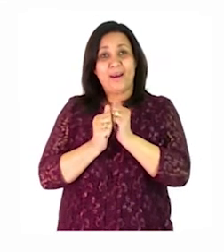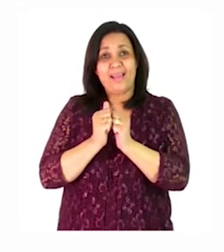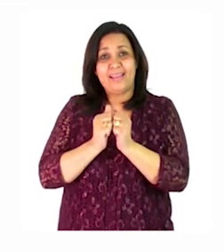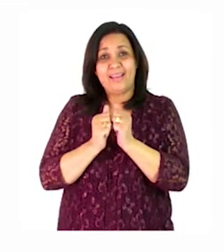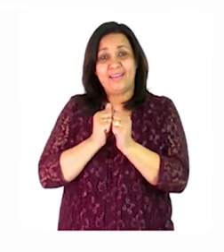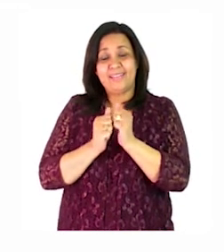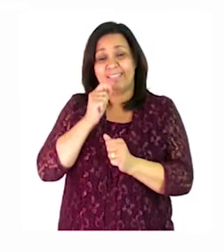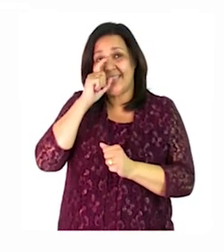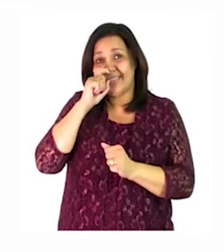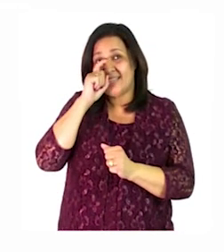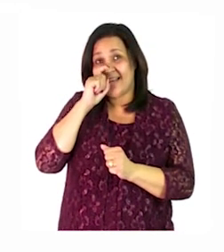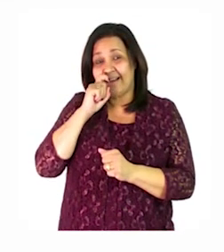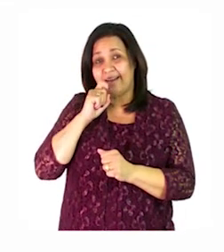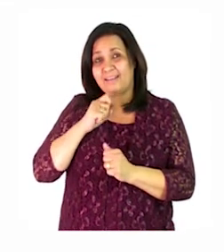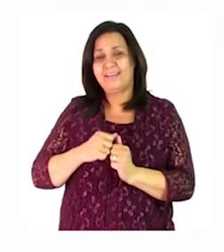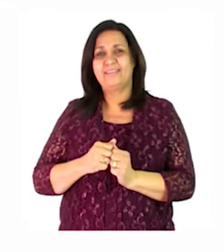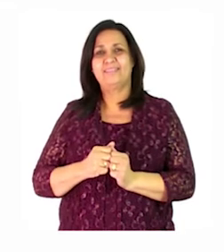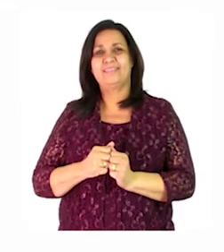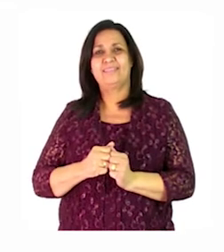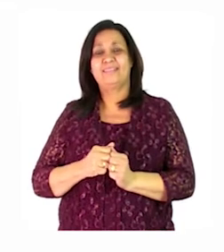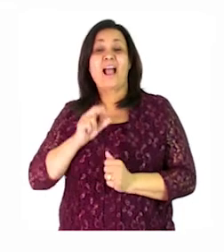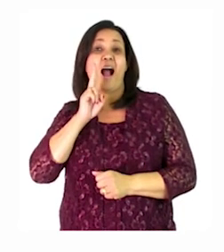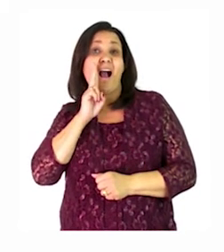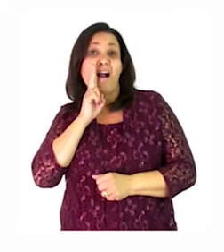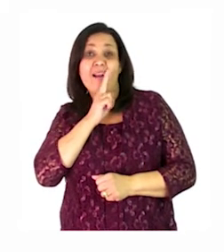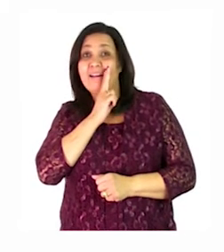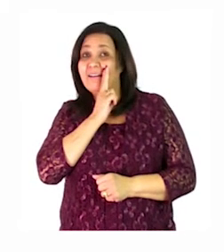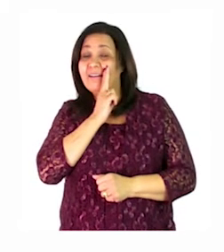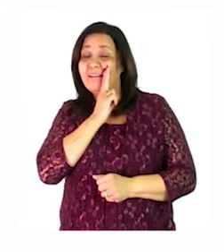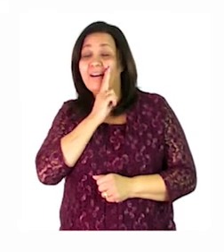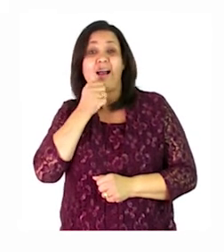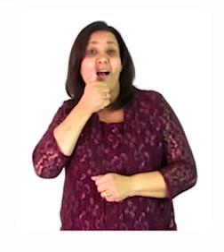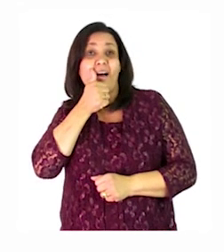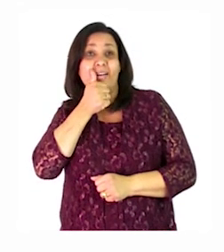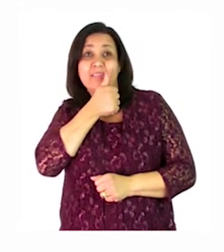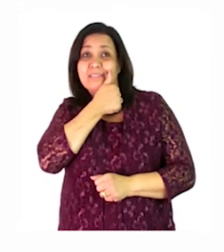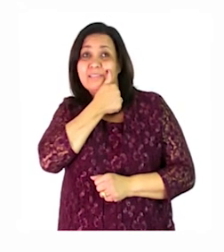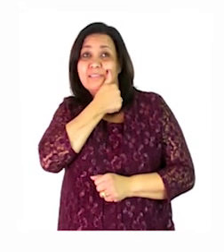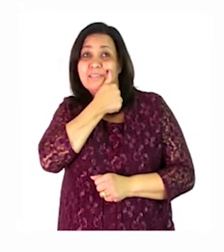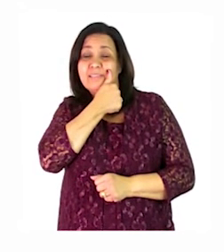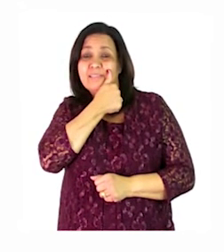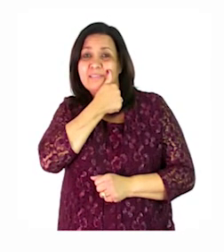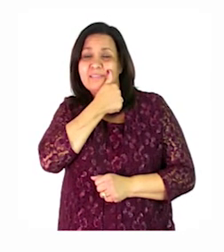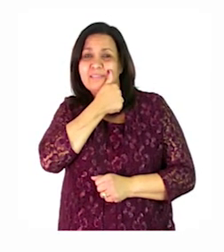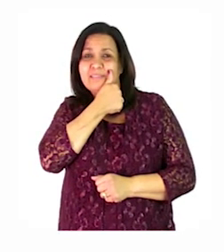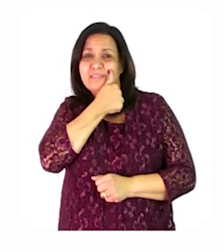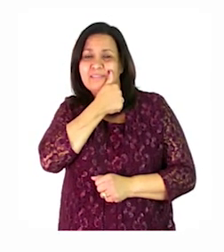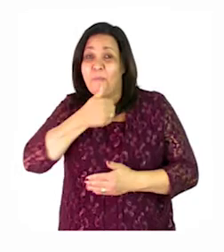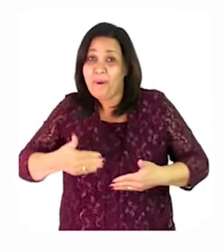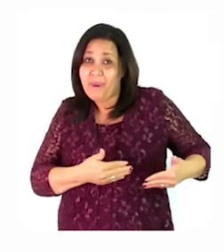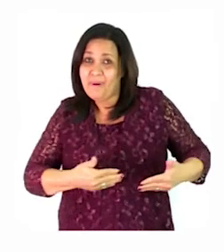brother, sister, uncle, aunt, or